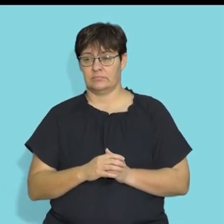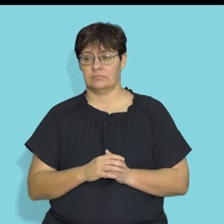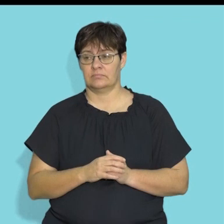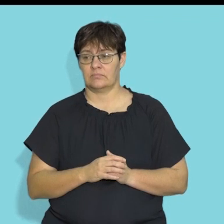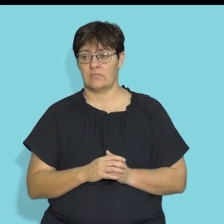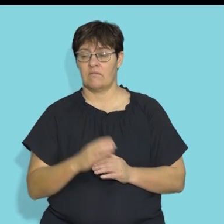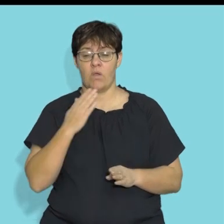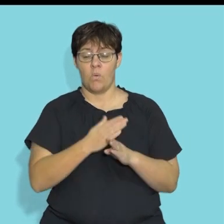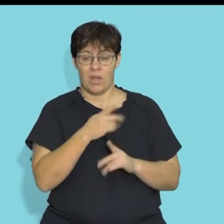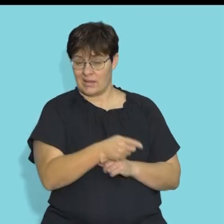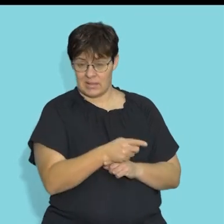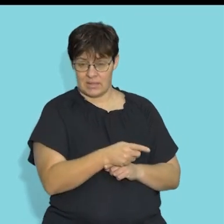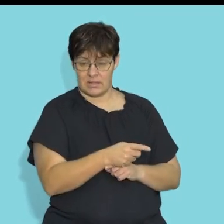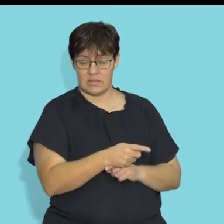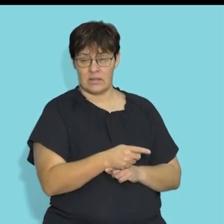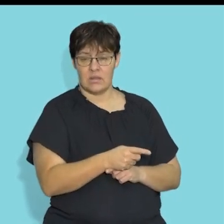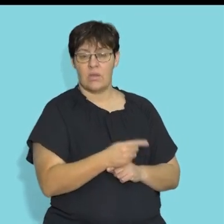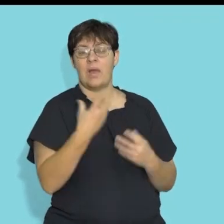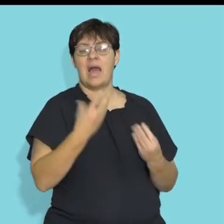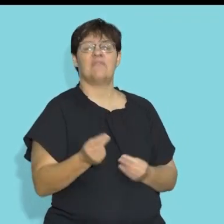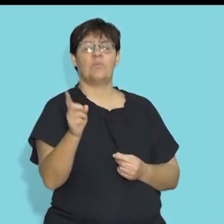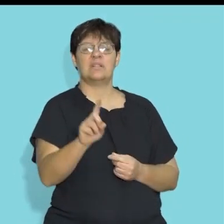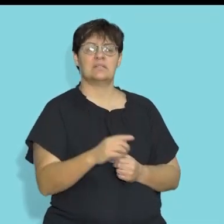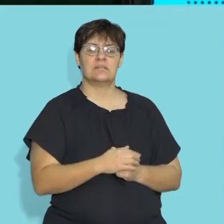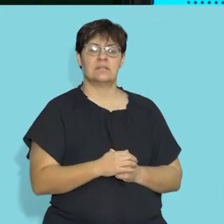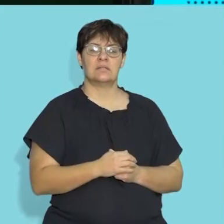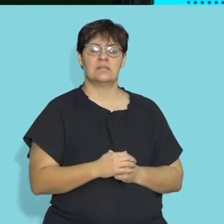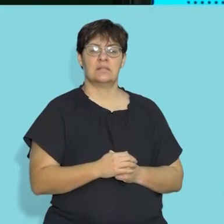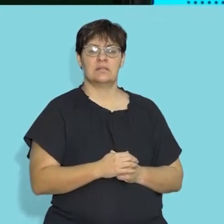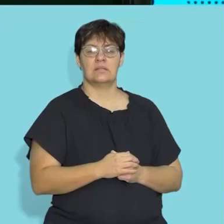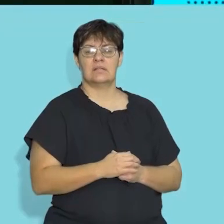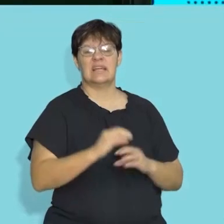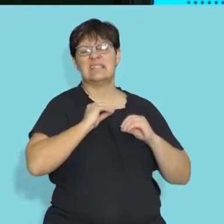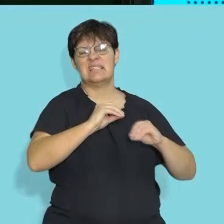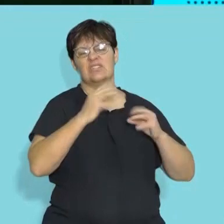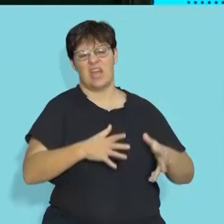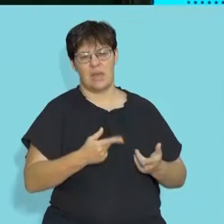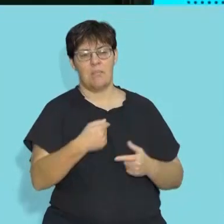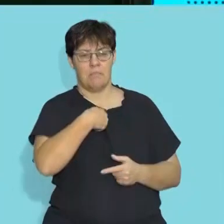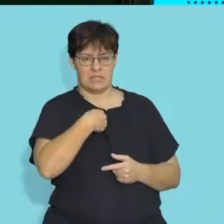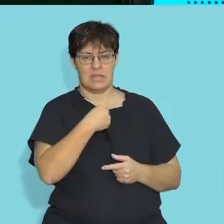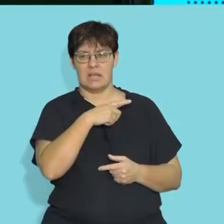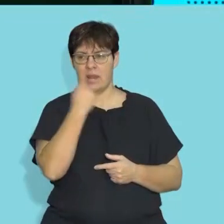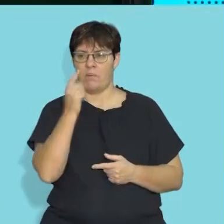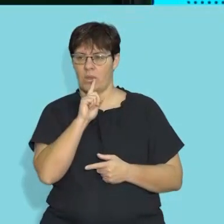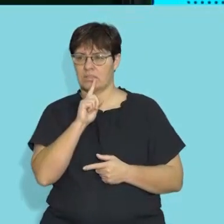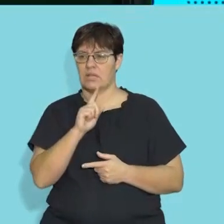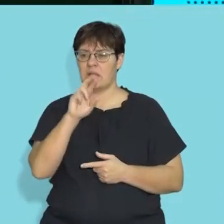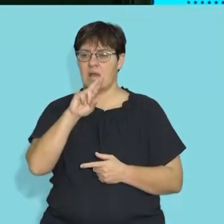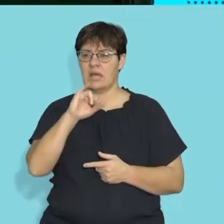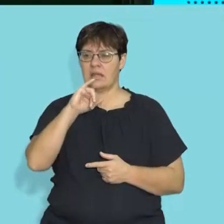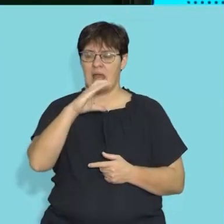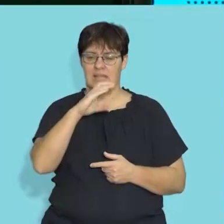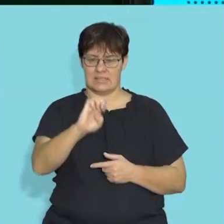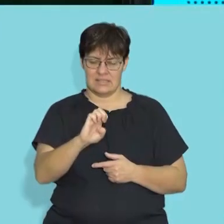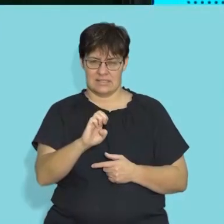When we work with this, we have what we call, teachers call it different things. I call it the rice table. Rice